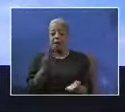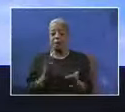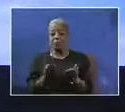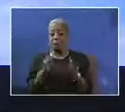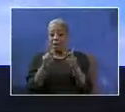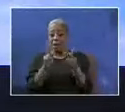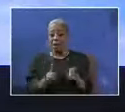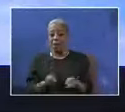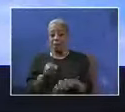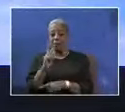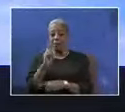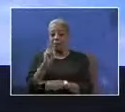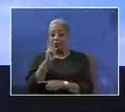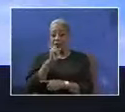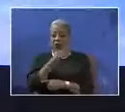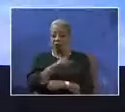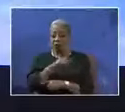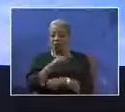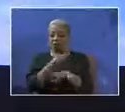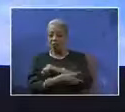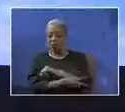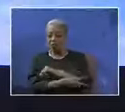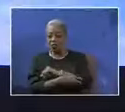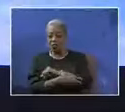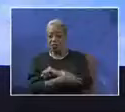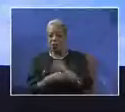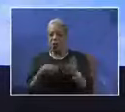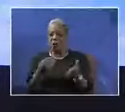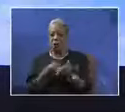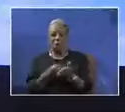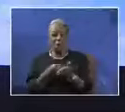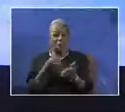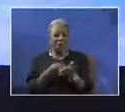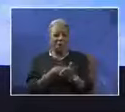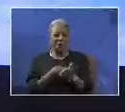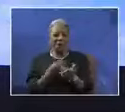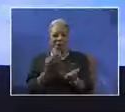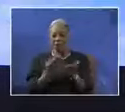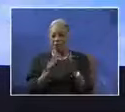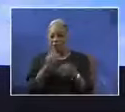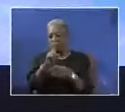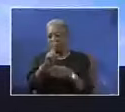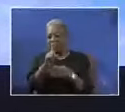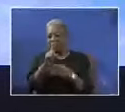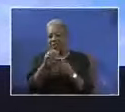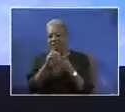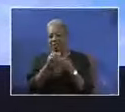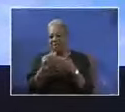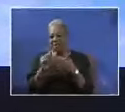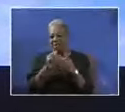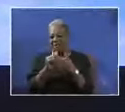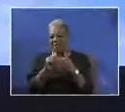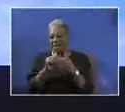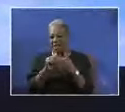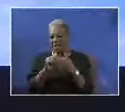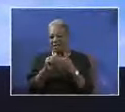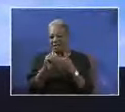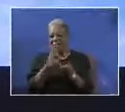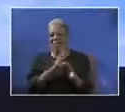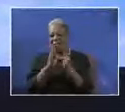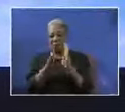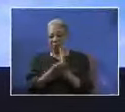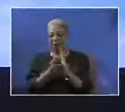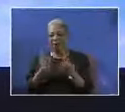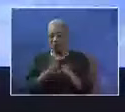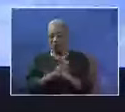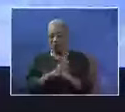and took some money from you, well, even let's say it's $100. Be thankful that it was $100